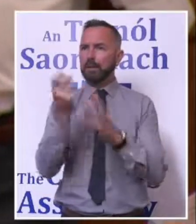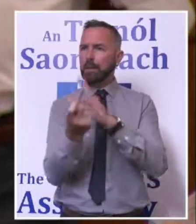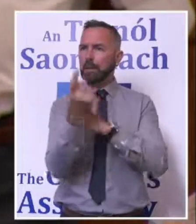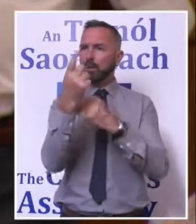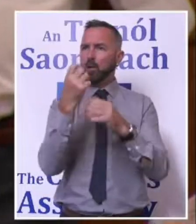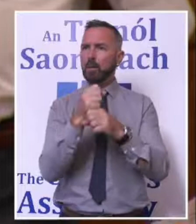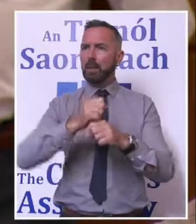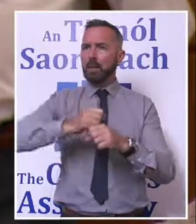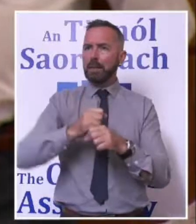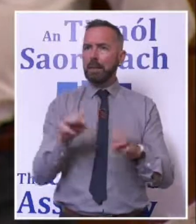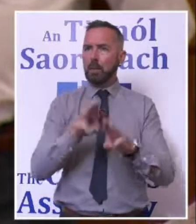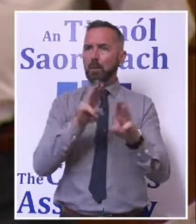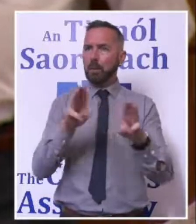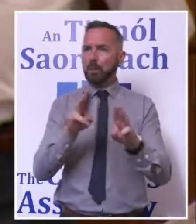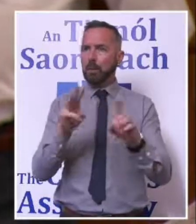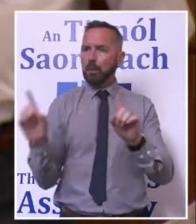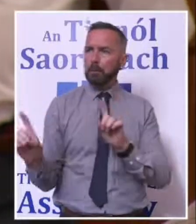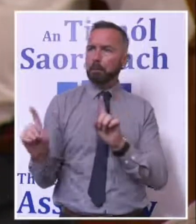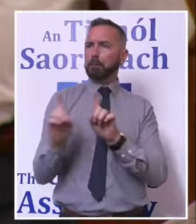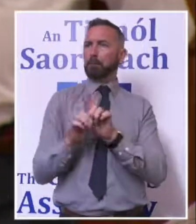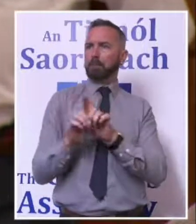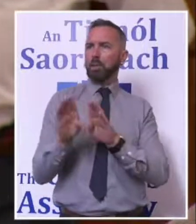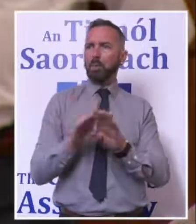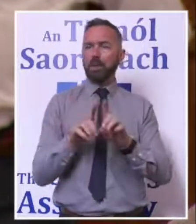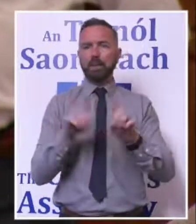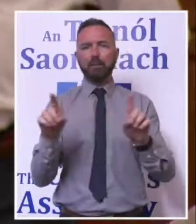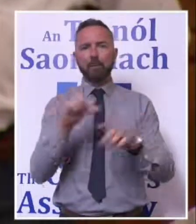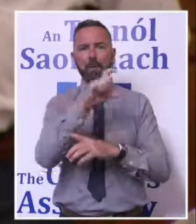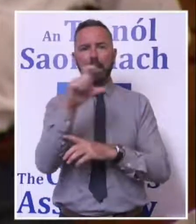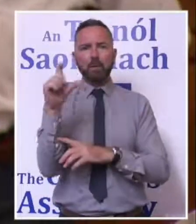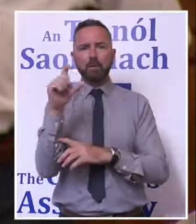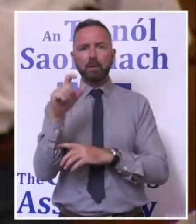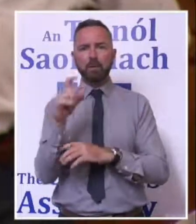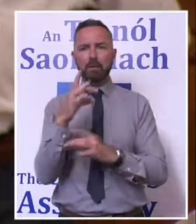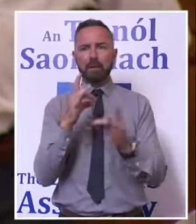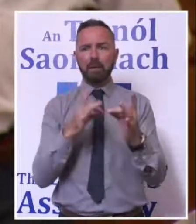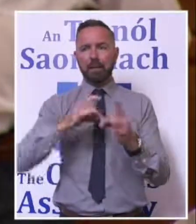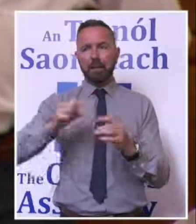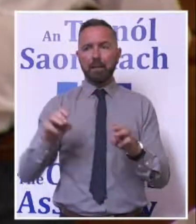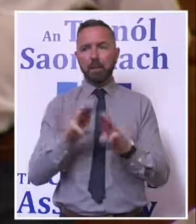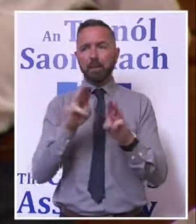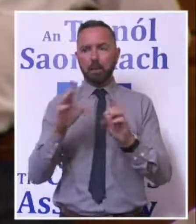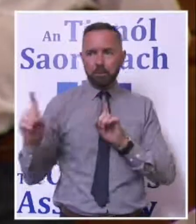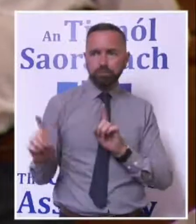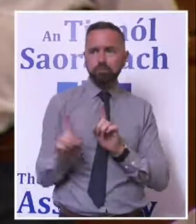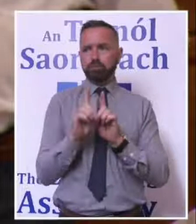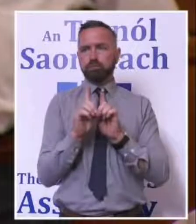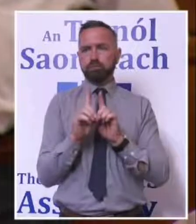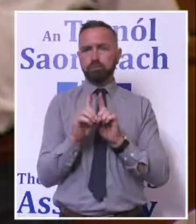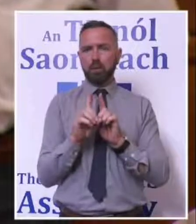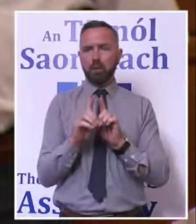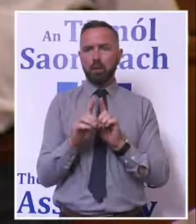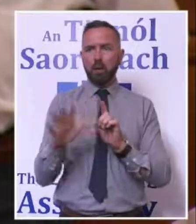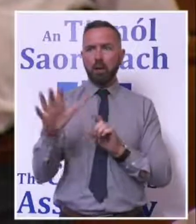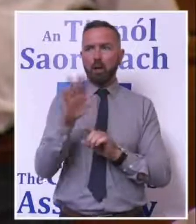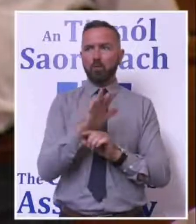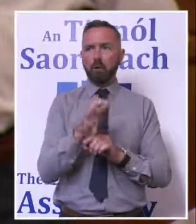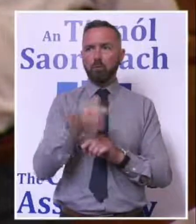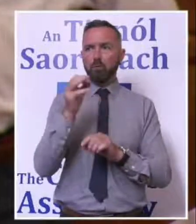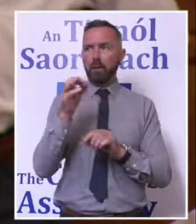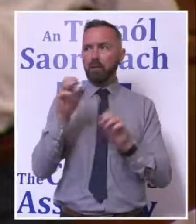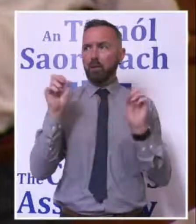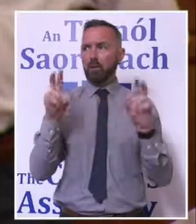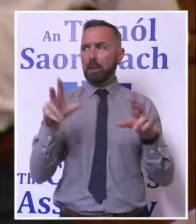keeping people on board with the different councils around the Manchester area, the Greater Manchester area, and setting up basically what